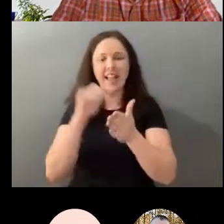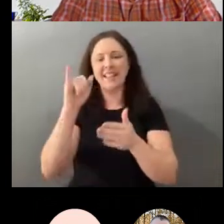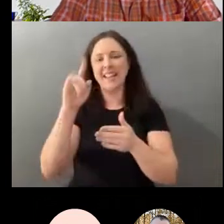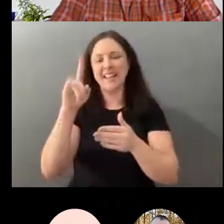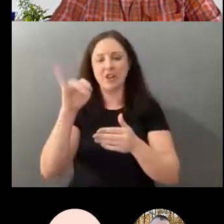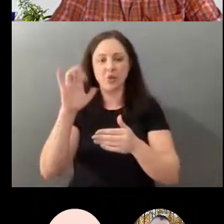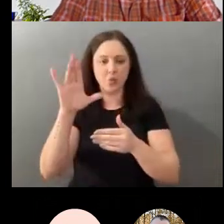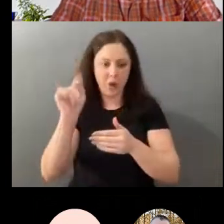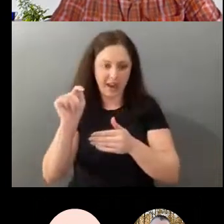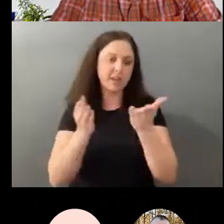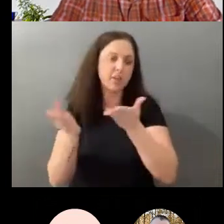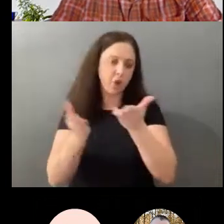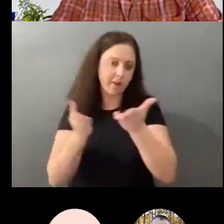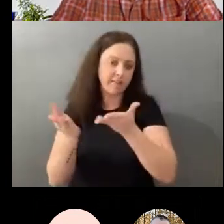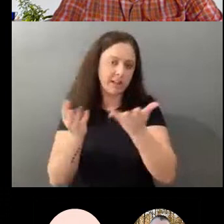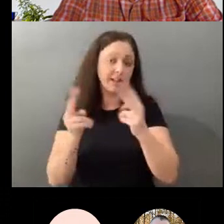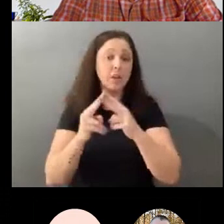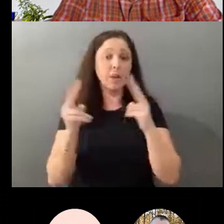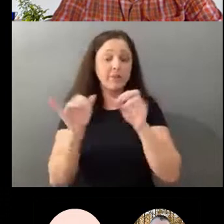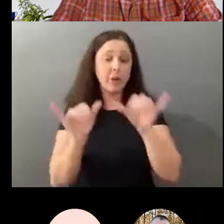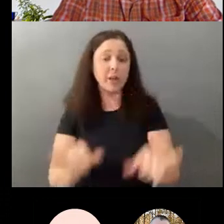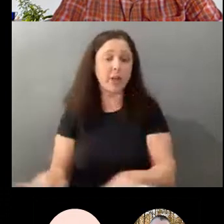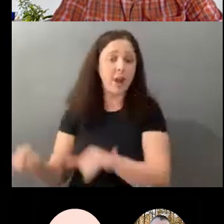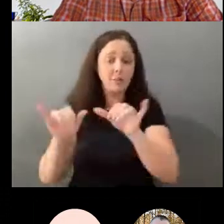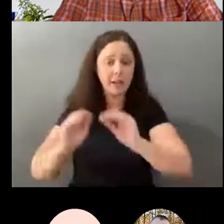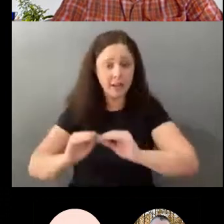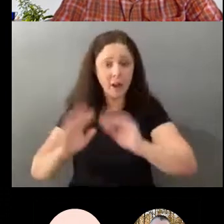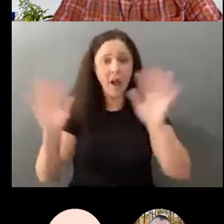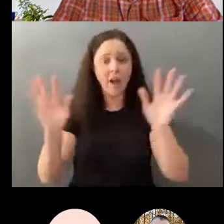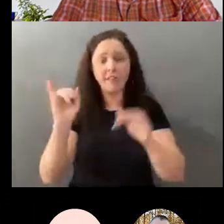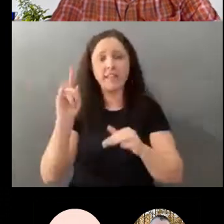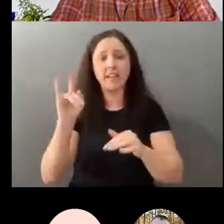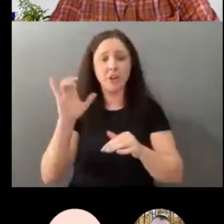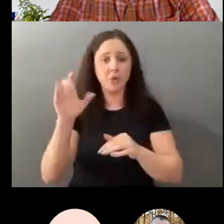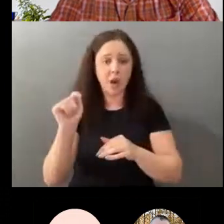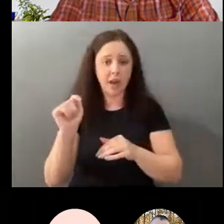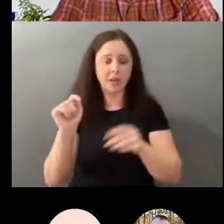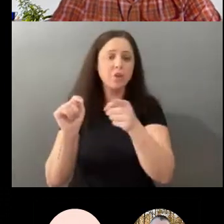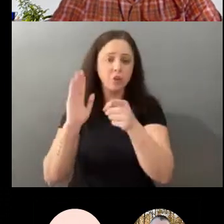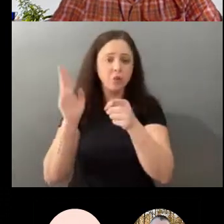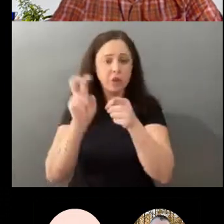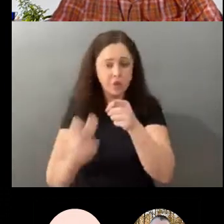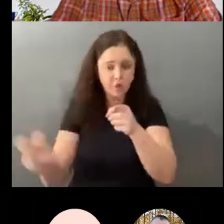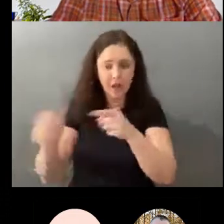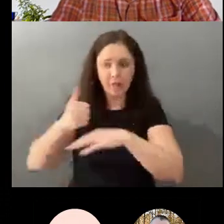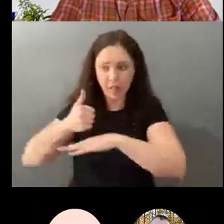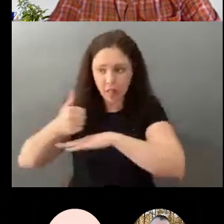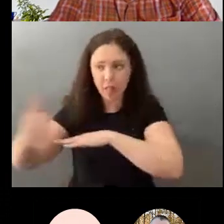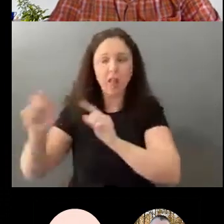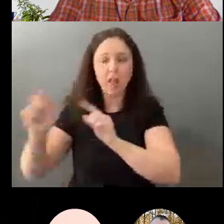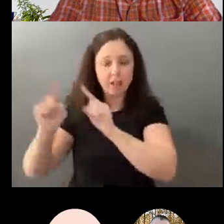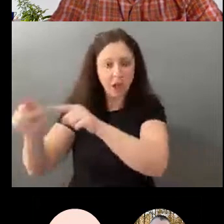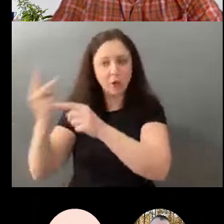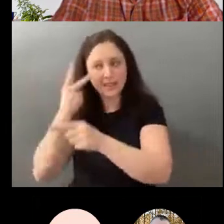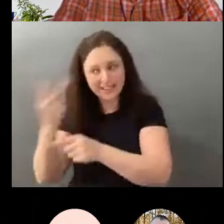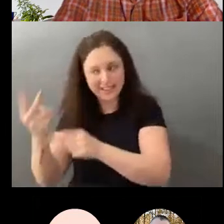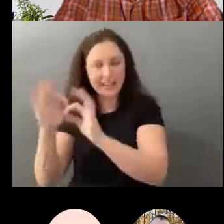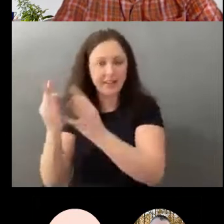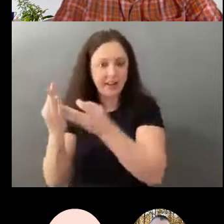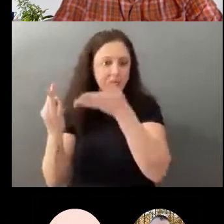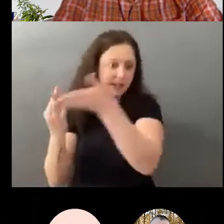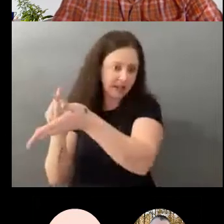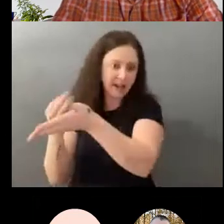most common or obvious indirect services is you're traveling to see the family or where the